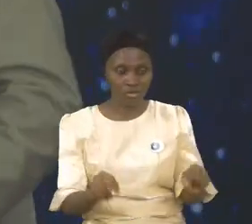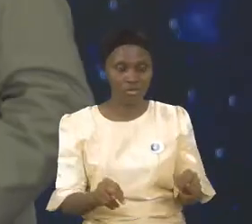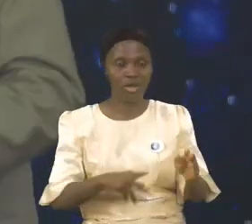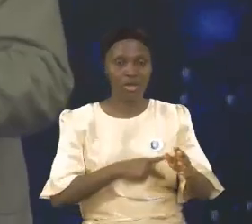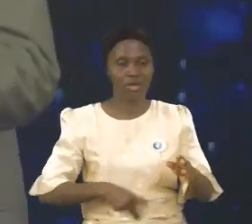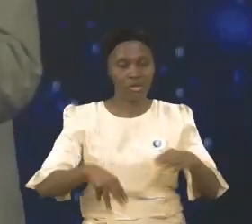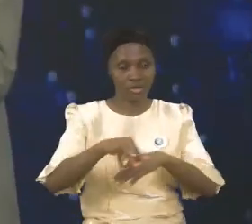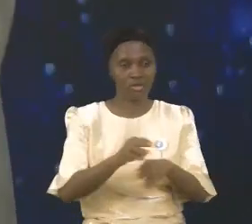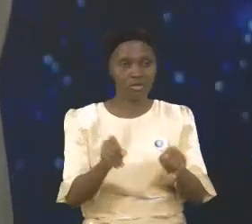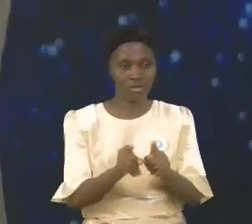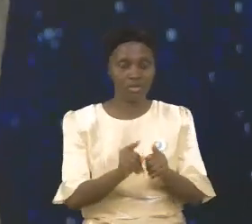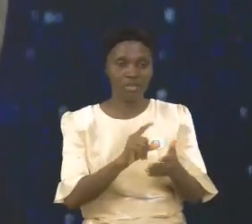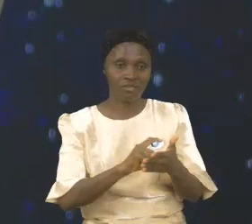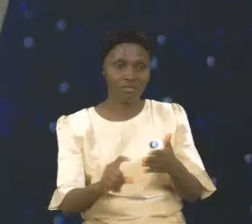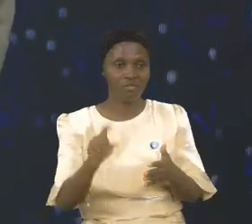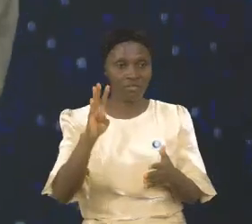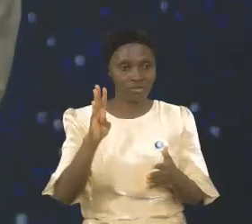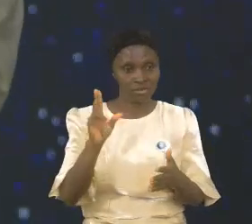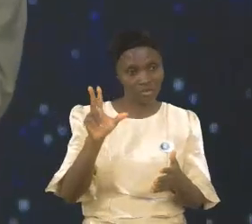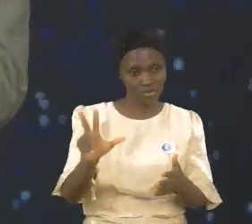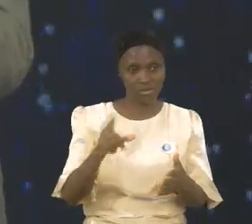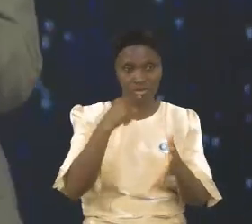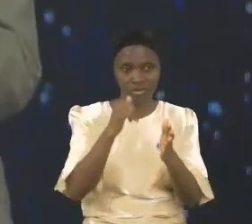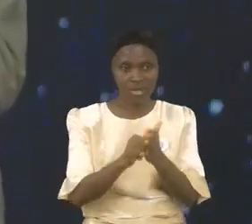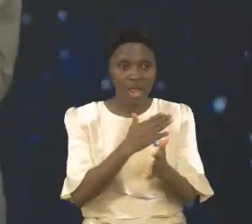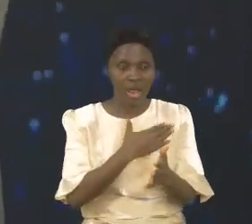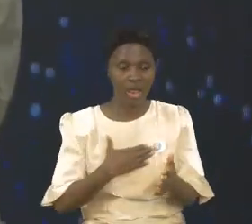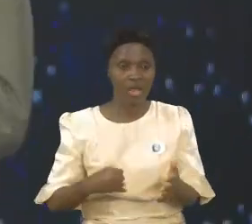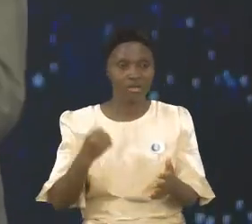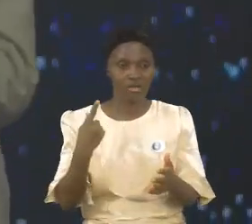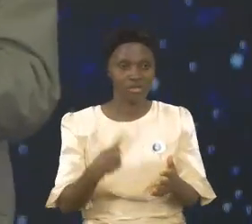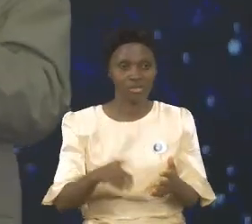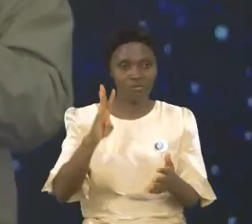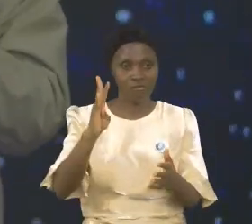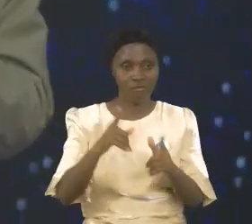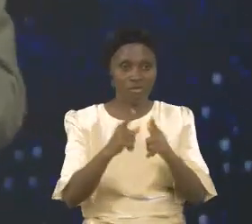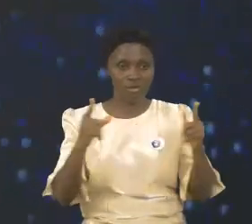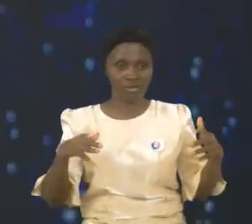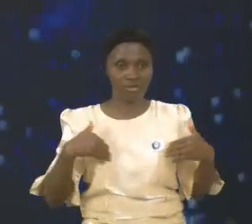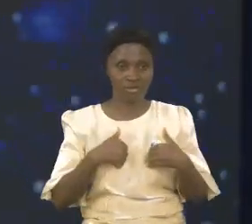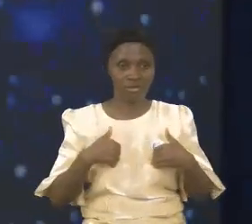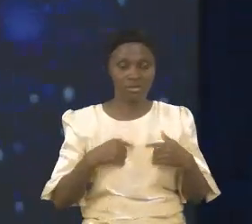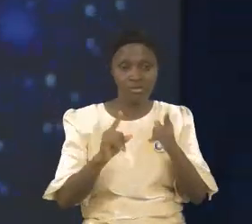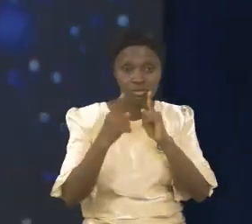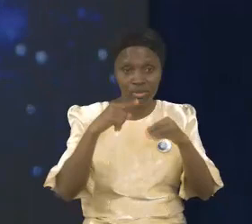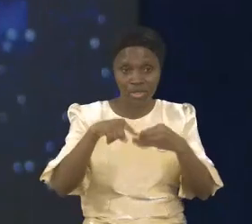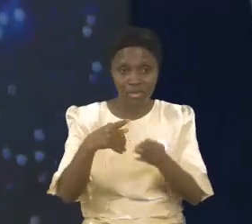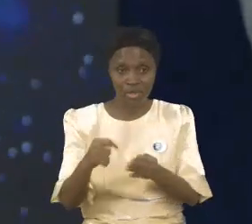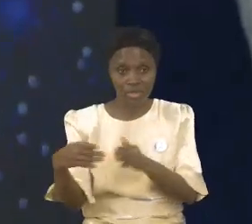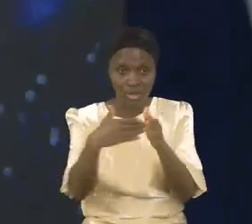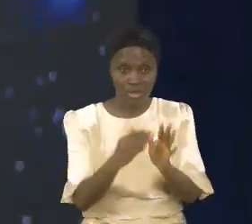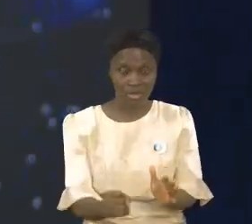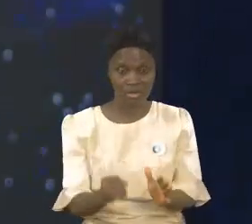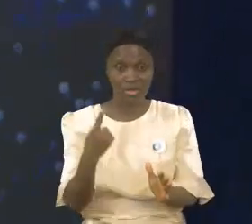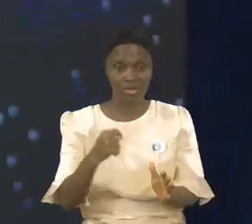us, and the four great beasts. The four great beasts is talking about the leaders, about the rulers, about the kings,